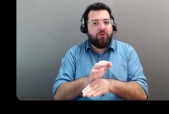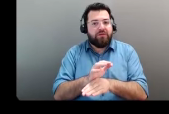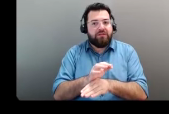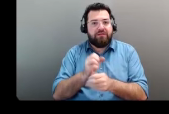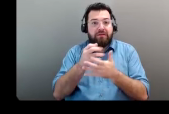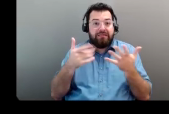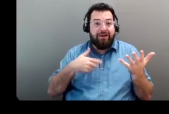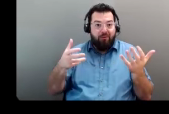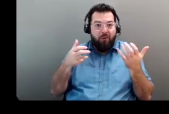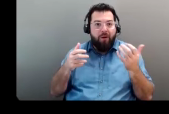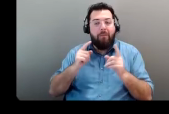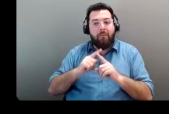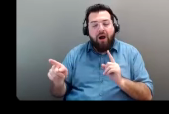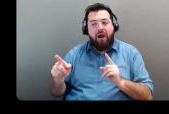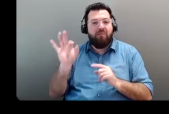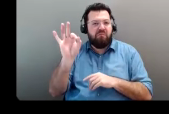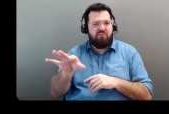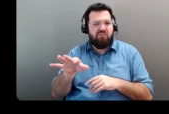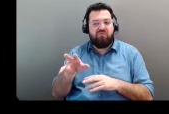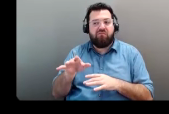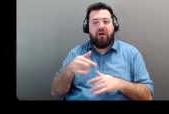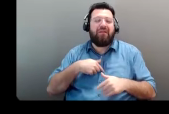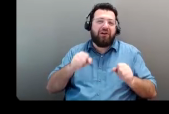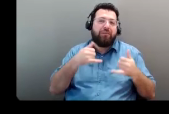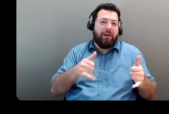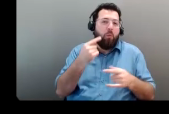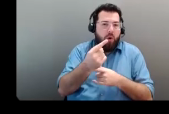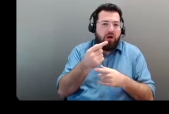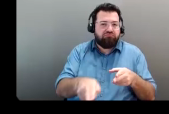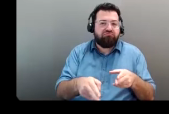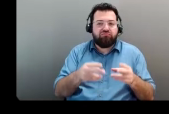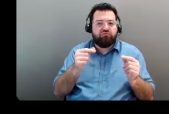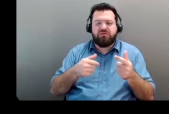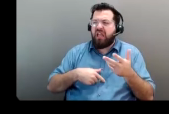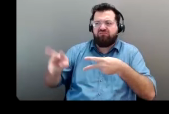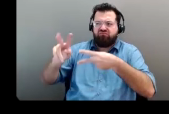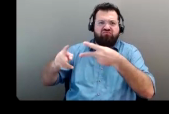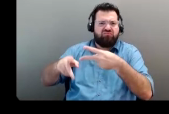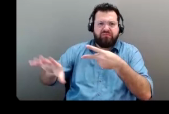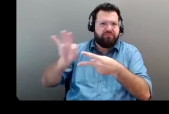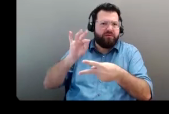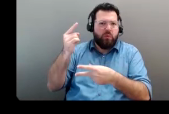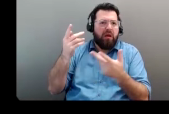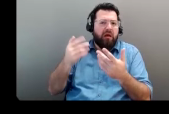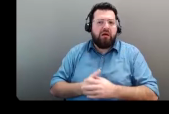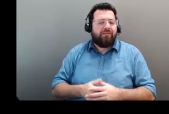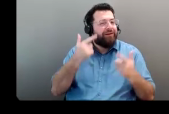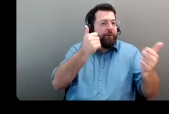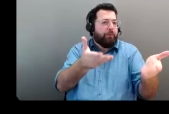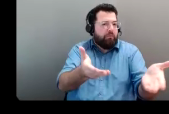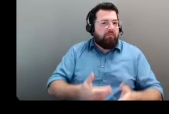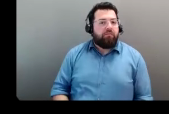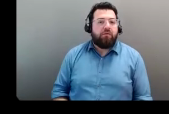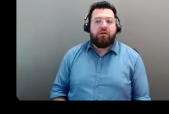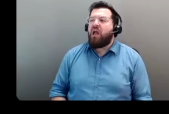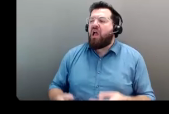I will say that, like, or I could play one really quick so that you can Yeah, kind of, whichever one you feel like, or it's up to you. yeah,